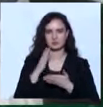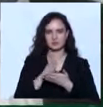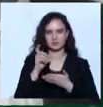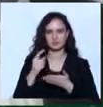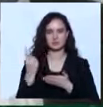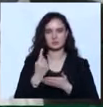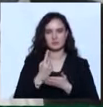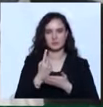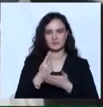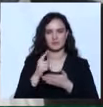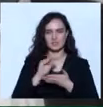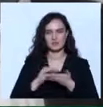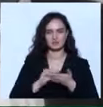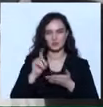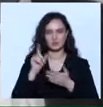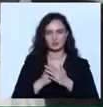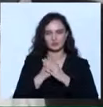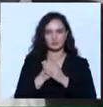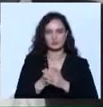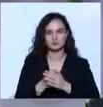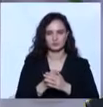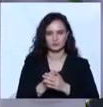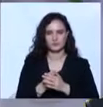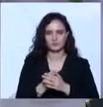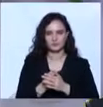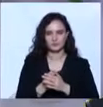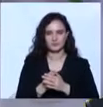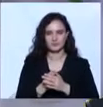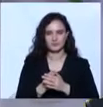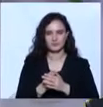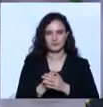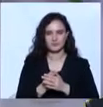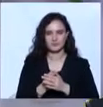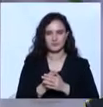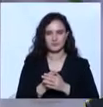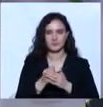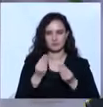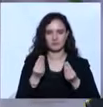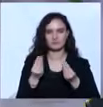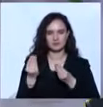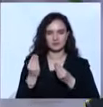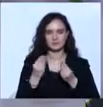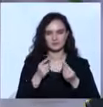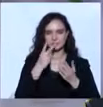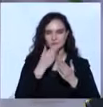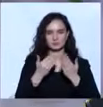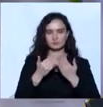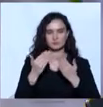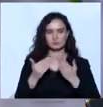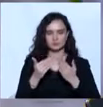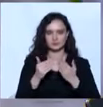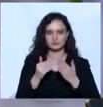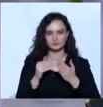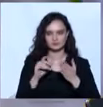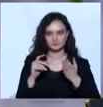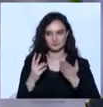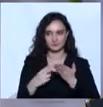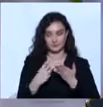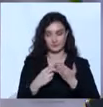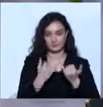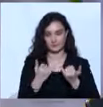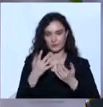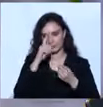of the first authors to achieve worldwide celebrity and make a lot of money from selling his books. Now,